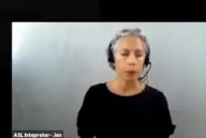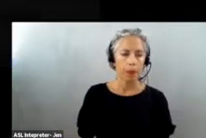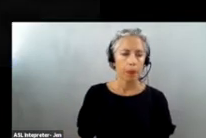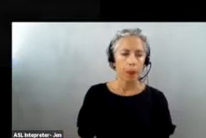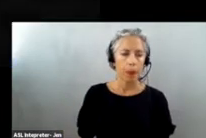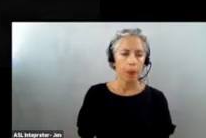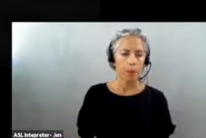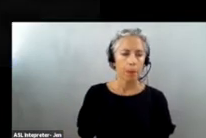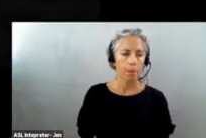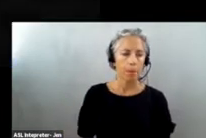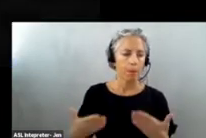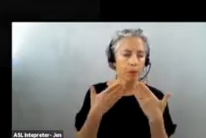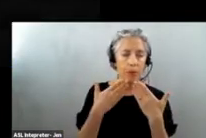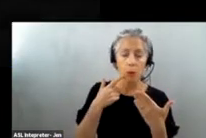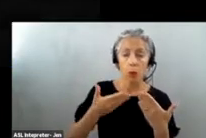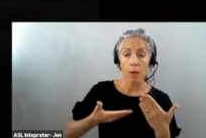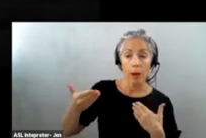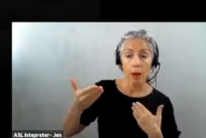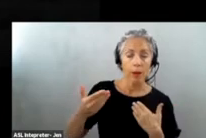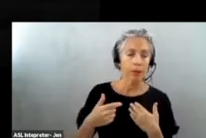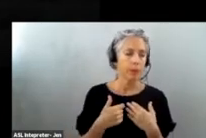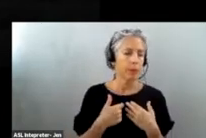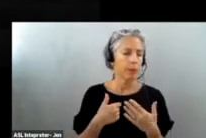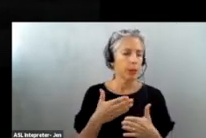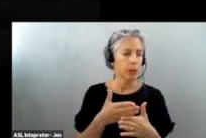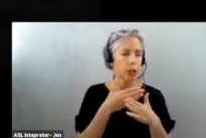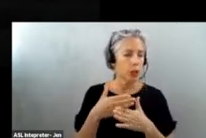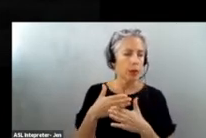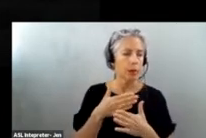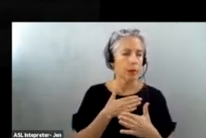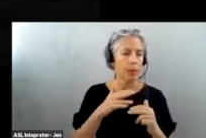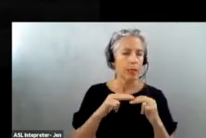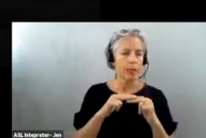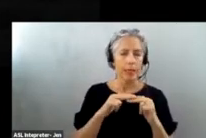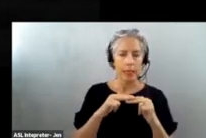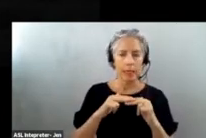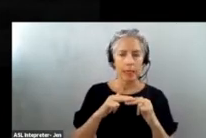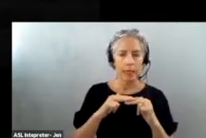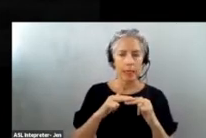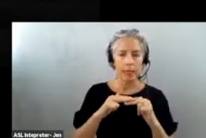Yes, thank you for inviting me. I'm just sharing my slides here.